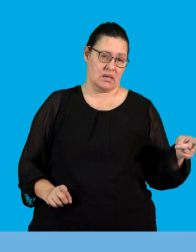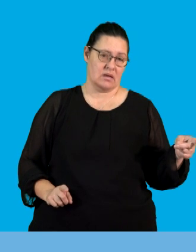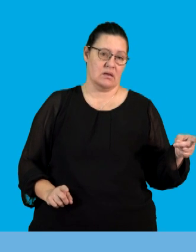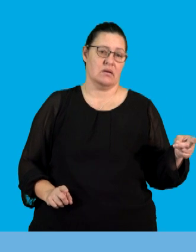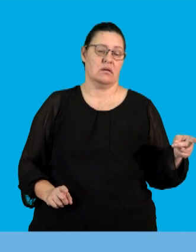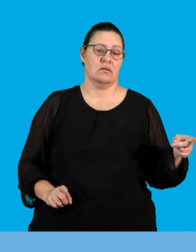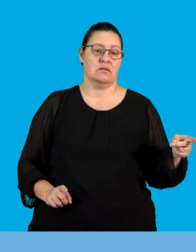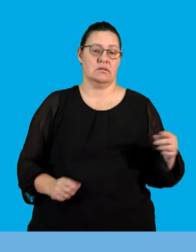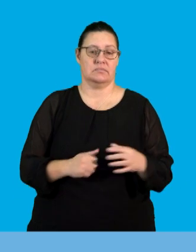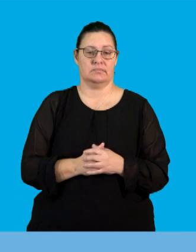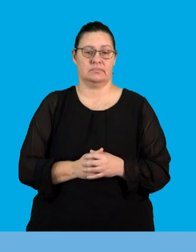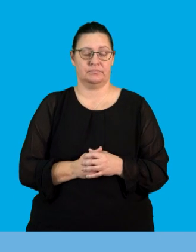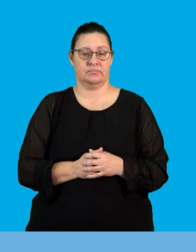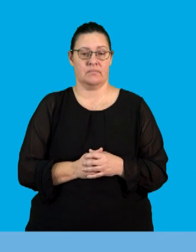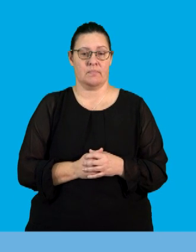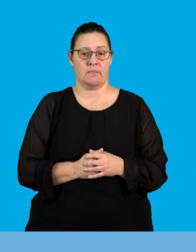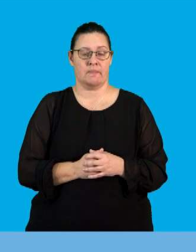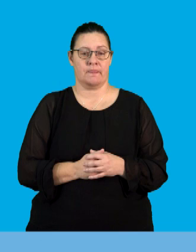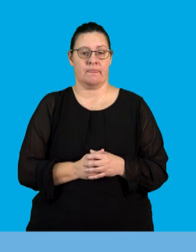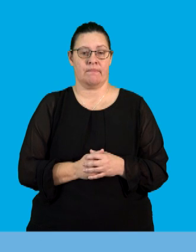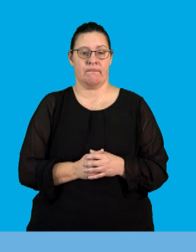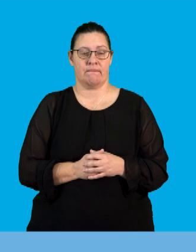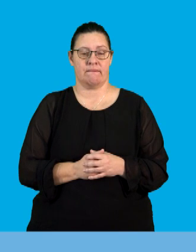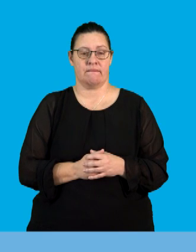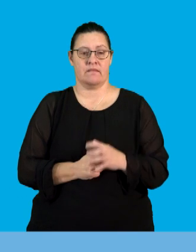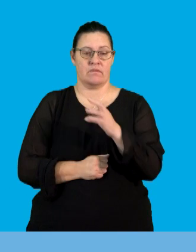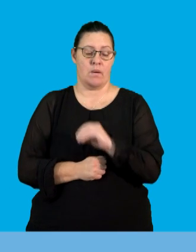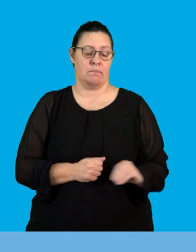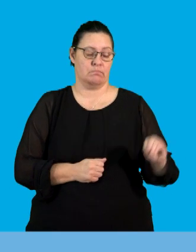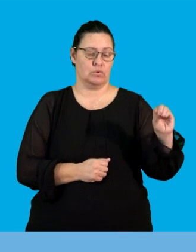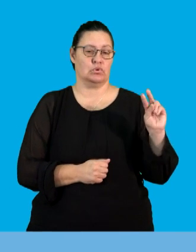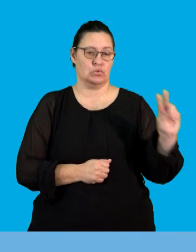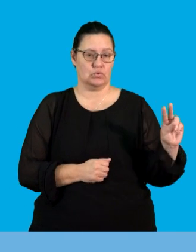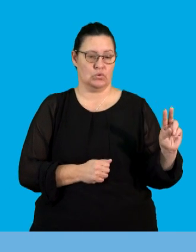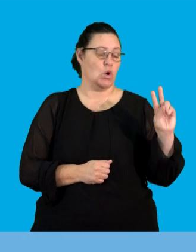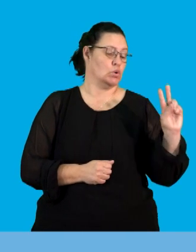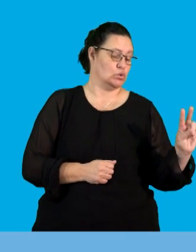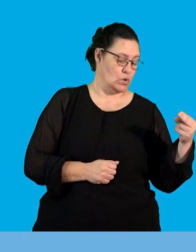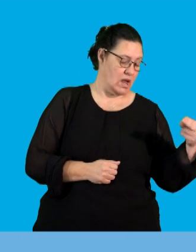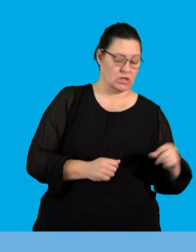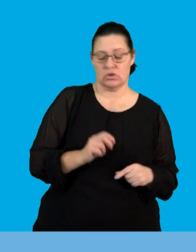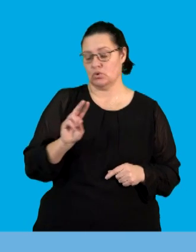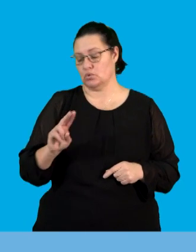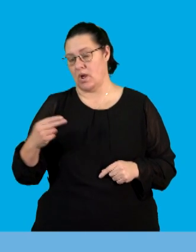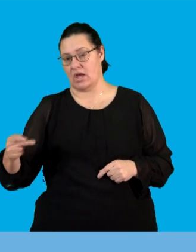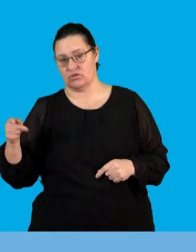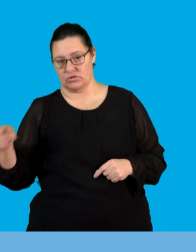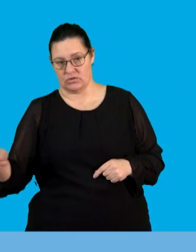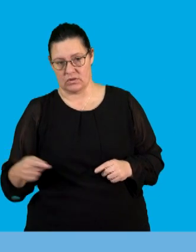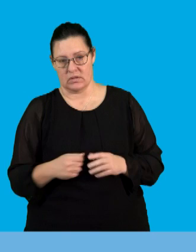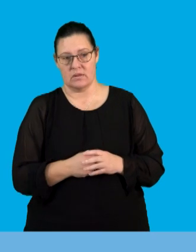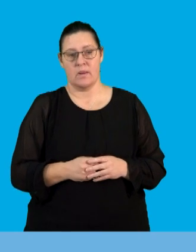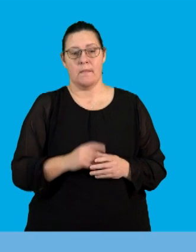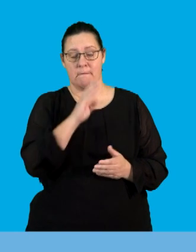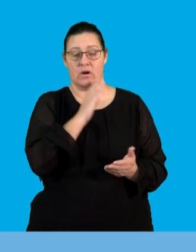So starting by balancing the hydrogen, if you put a 2 there, that 2 is going to affect everything. It's going to